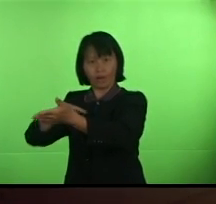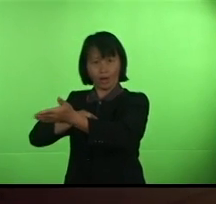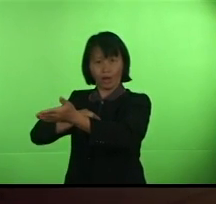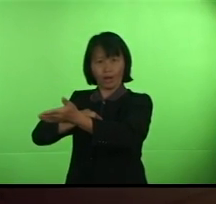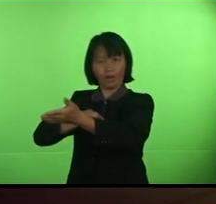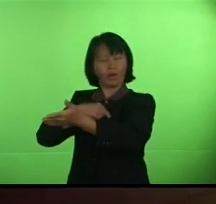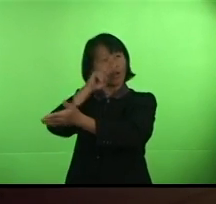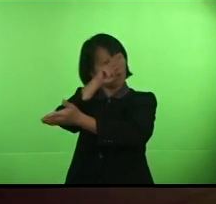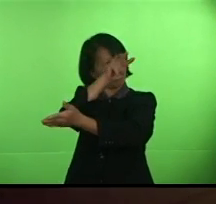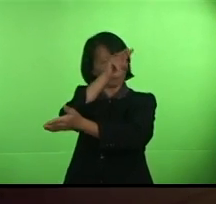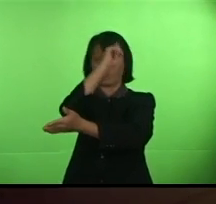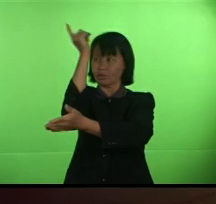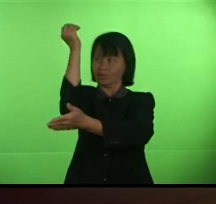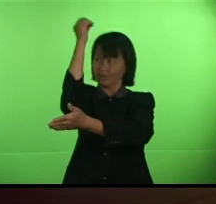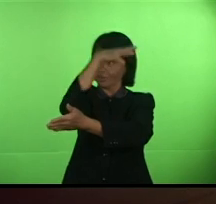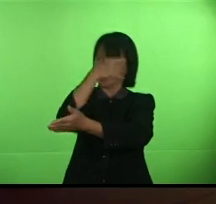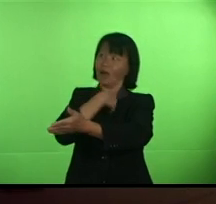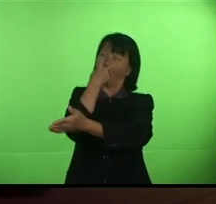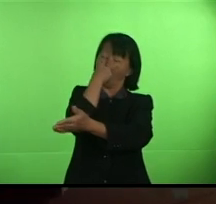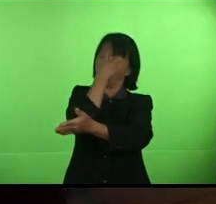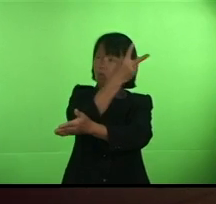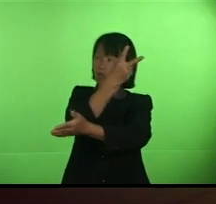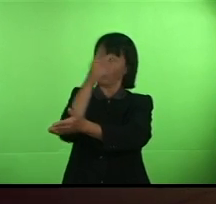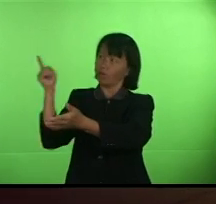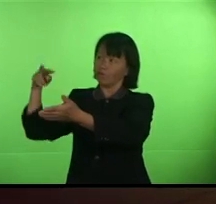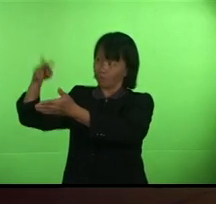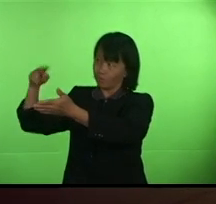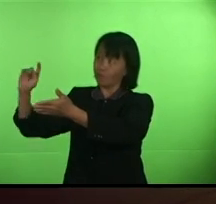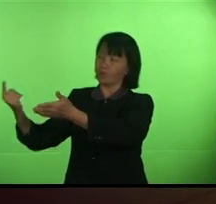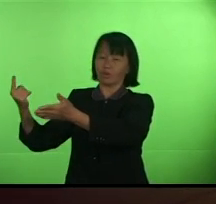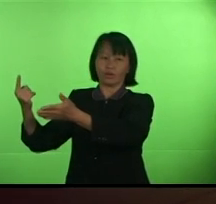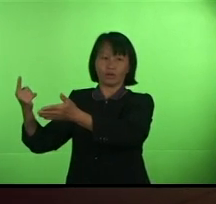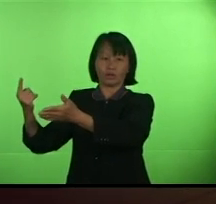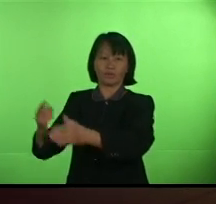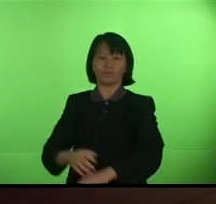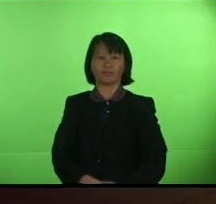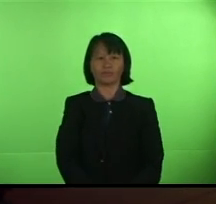will understand the poem that I am watching the sunset.